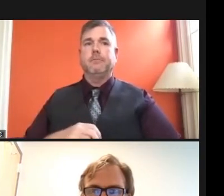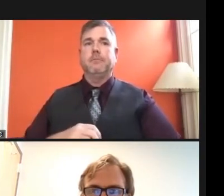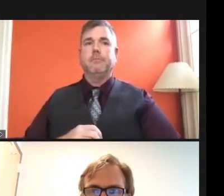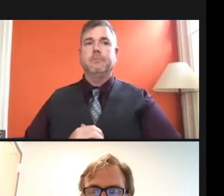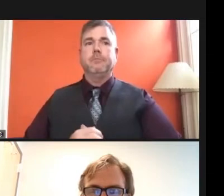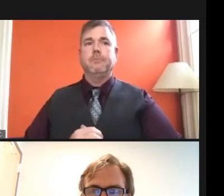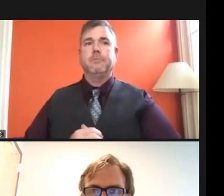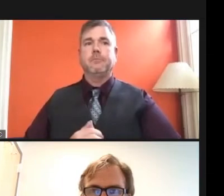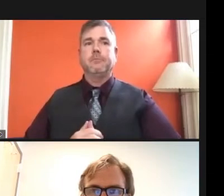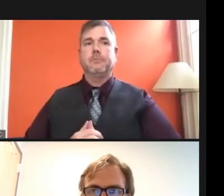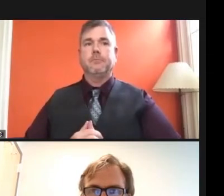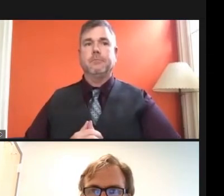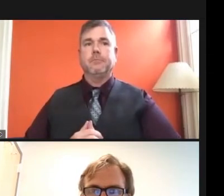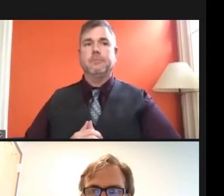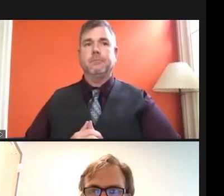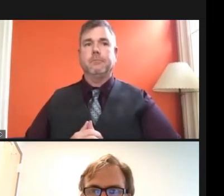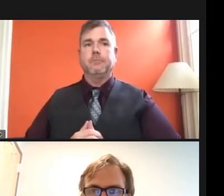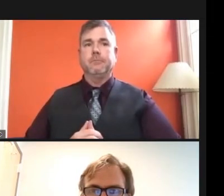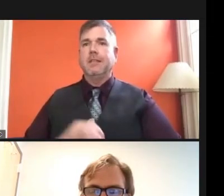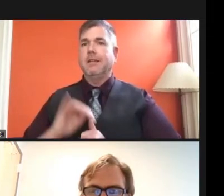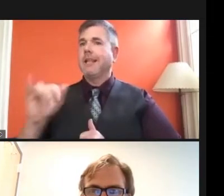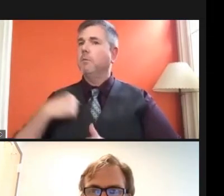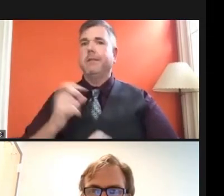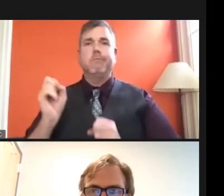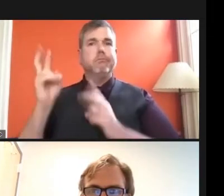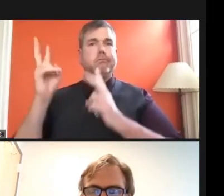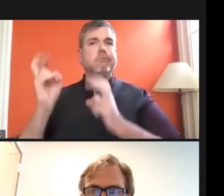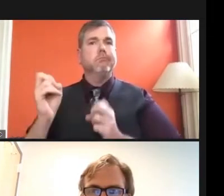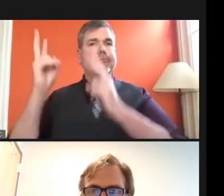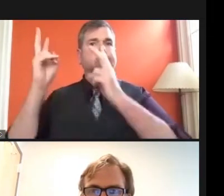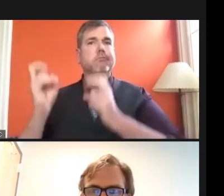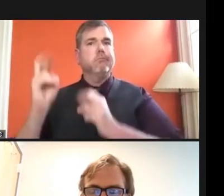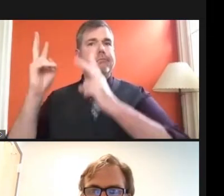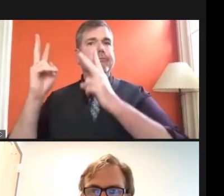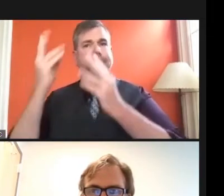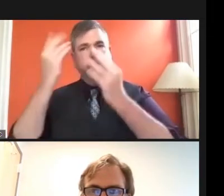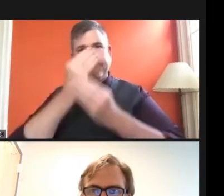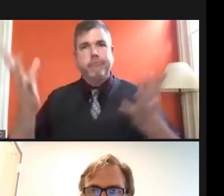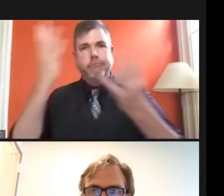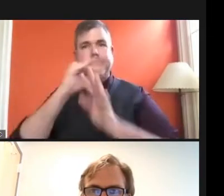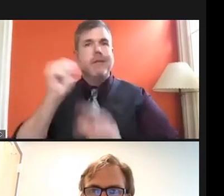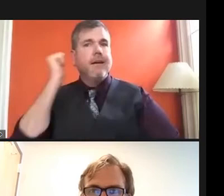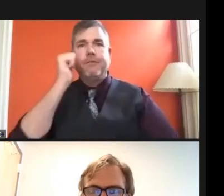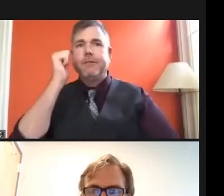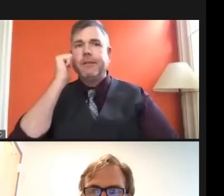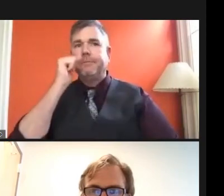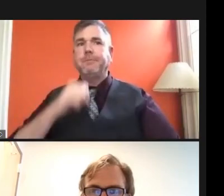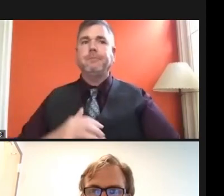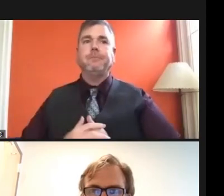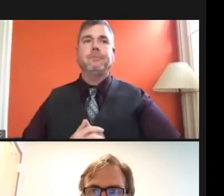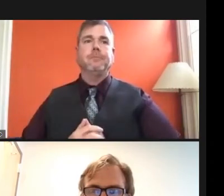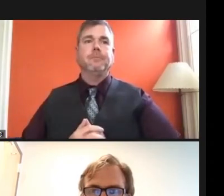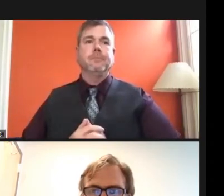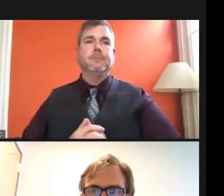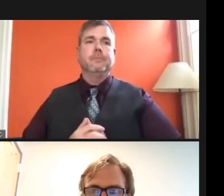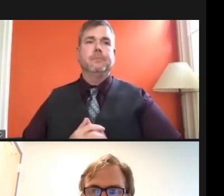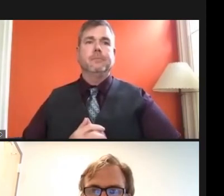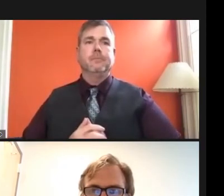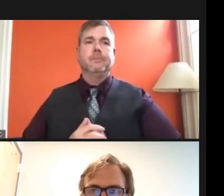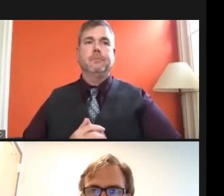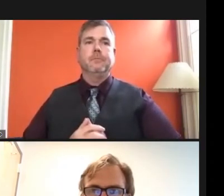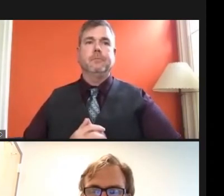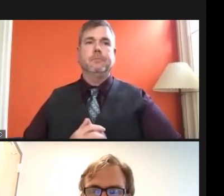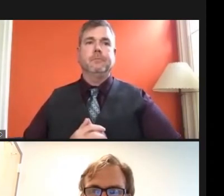about, where are our cases based, or what is the impact on our hospitals, please go and check out that resource.